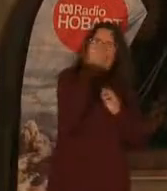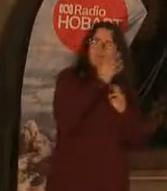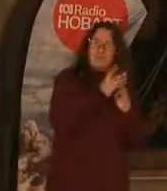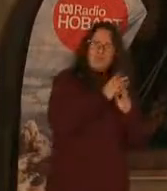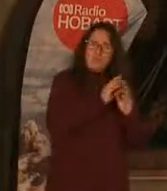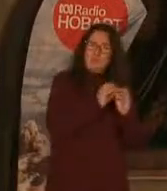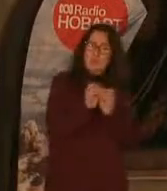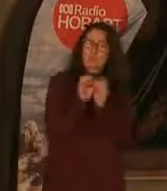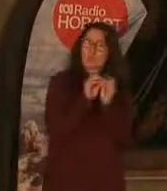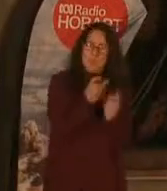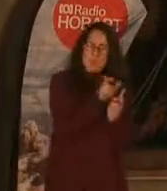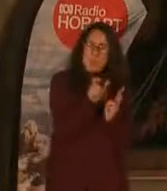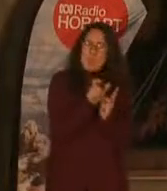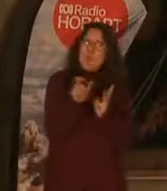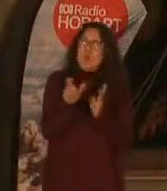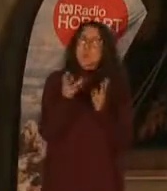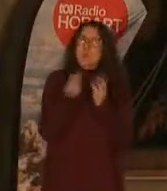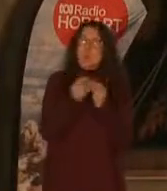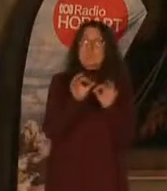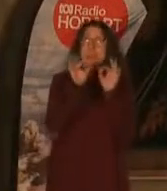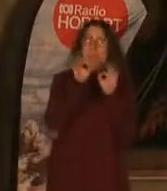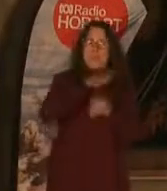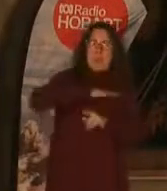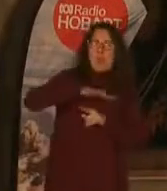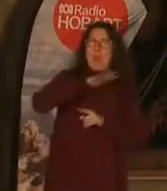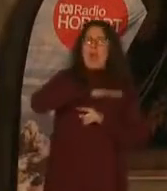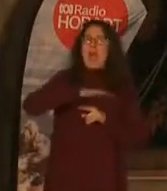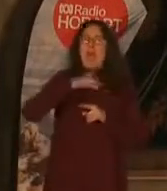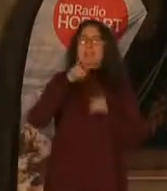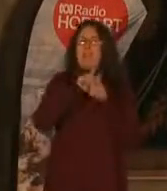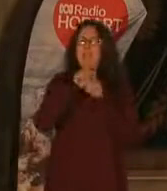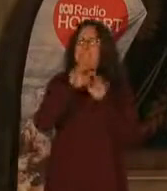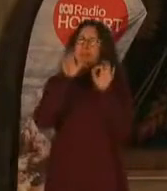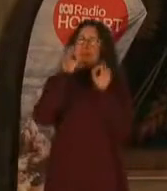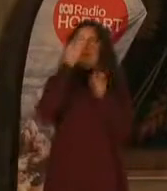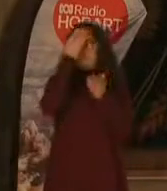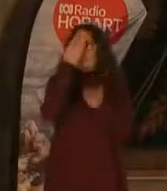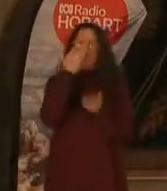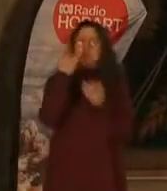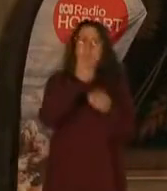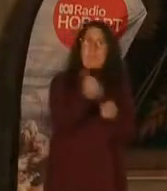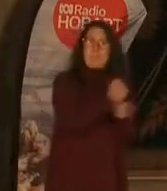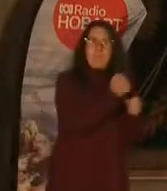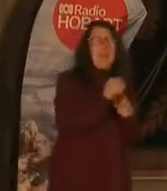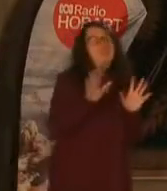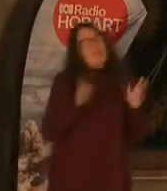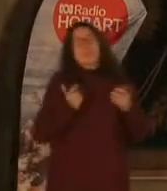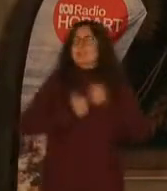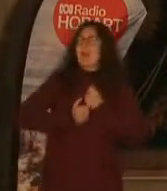knowledge, and I think it's just beginning to be valued. I think I've already said that.